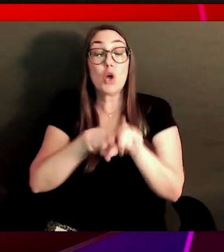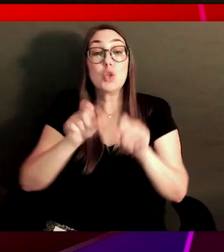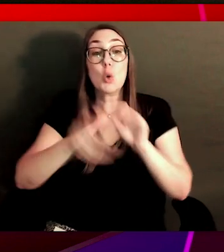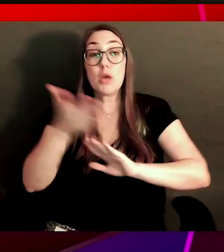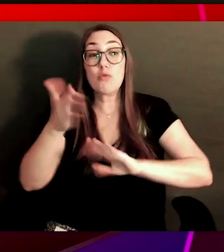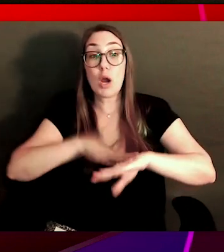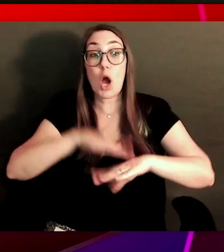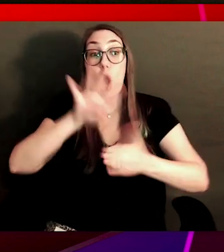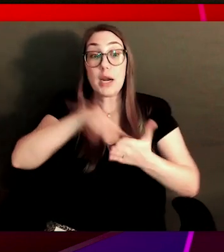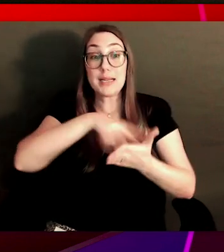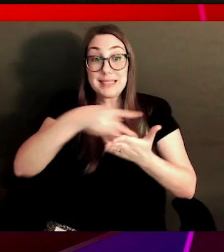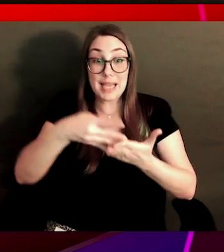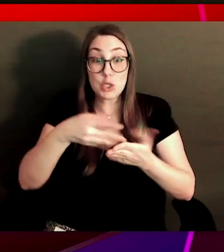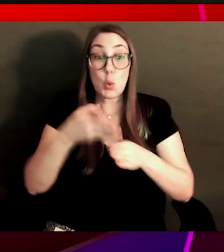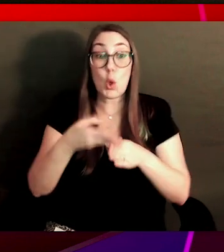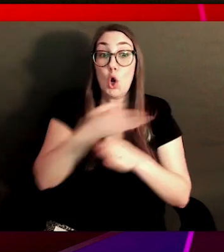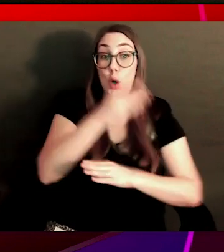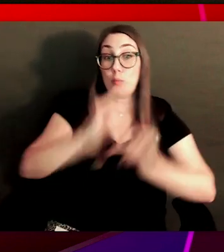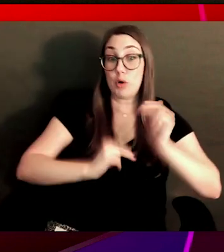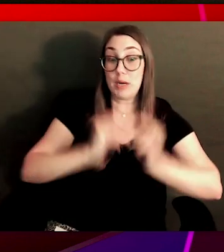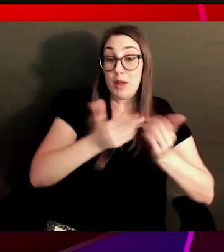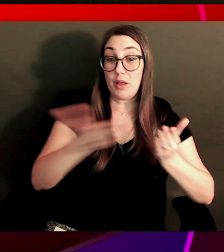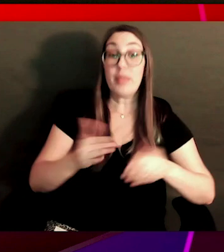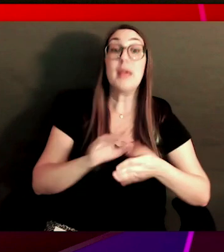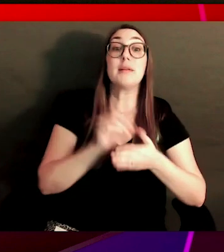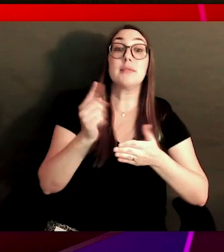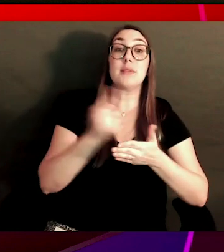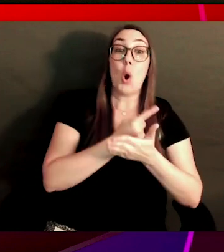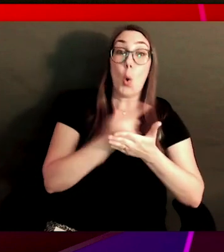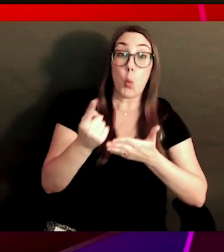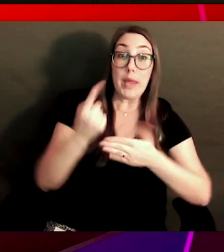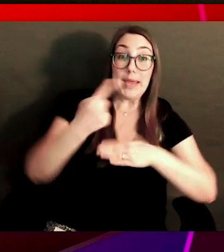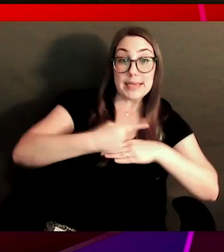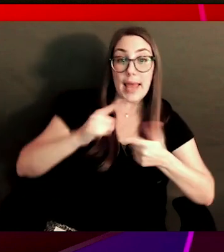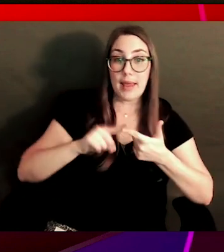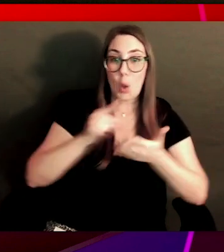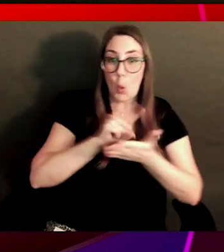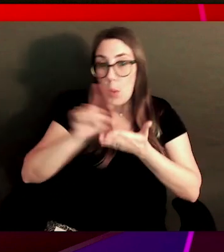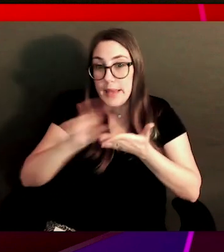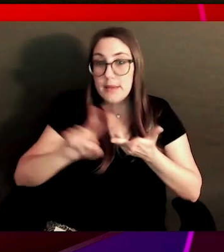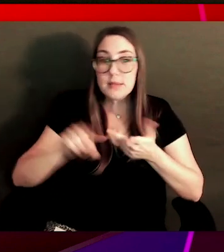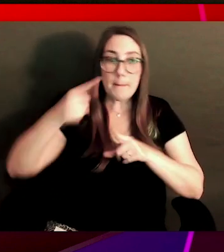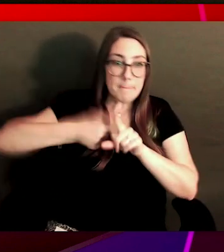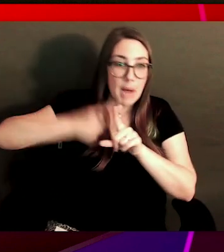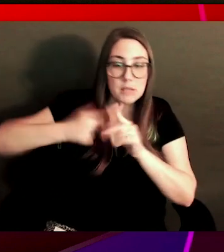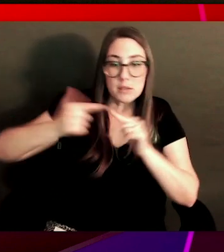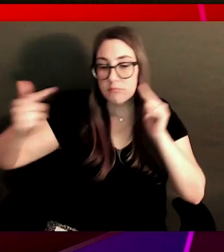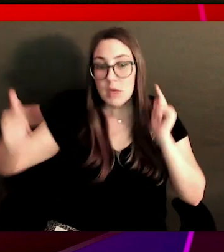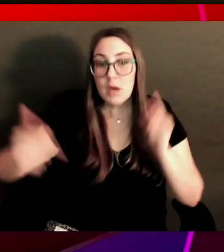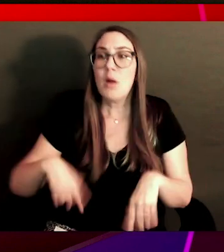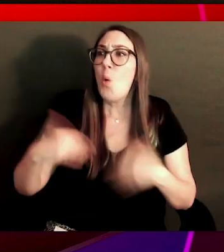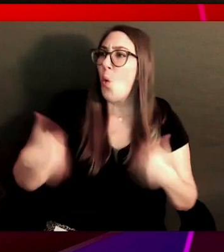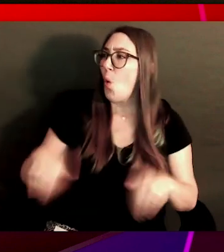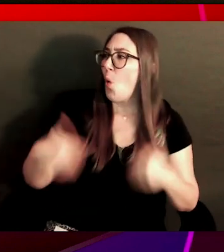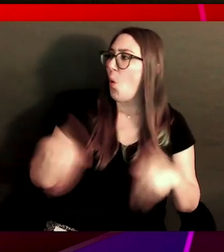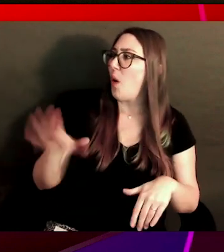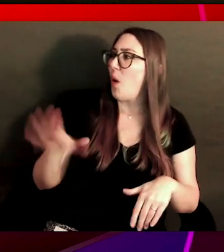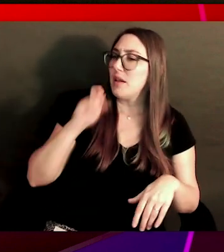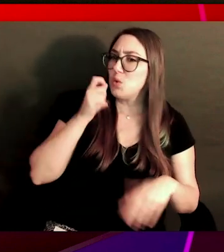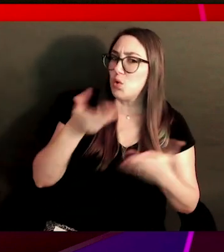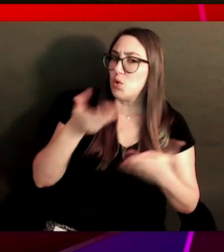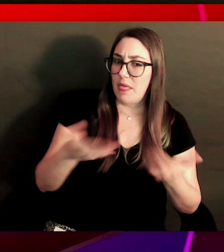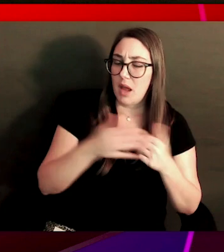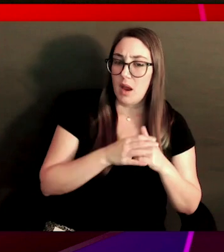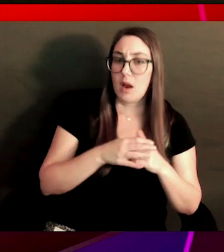we have pre-built things like weekdays, weeks, months, or a custom schedule with your favorite cron syntax. Well, that, yeah, that looks really familiar right there. Yep.